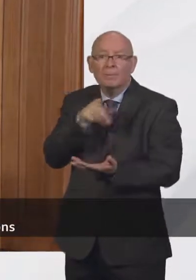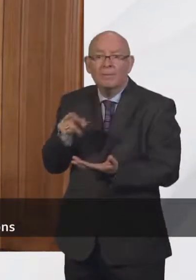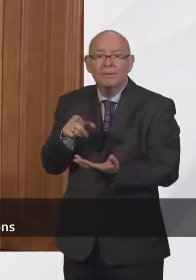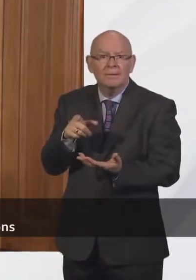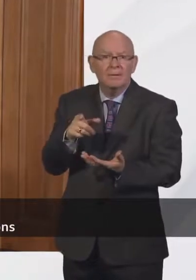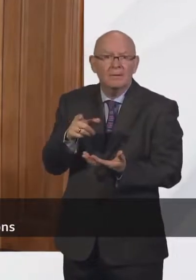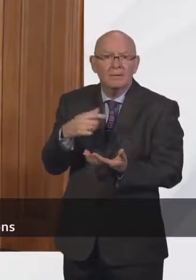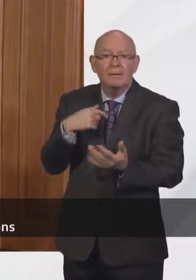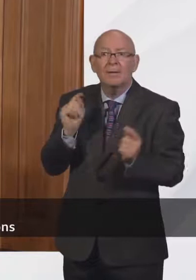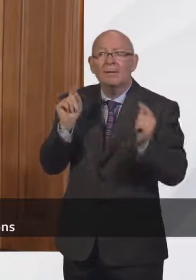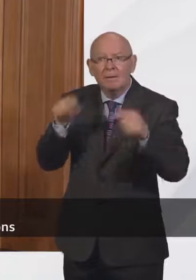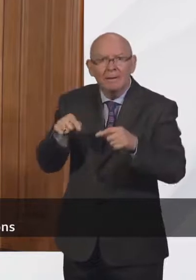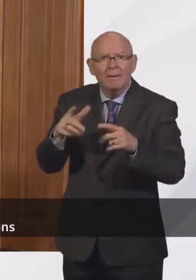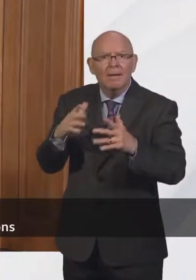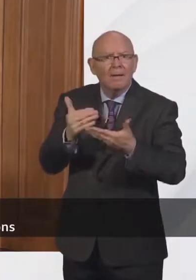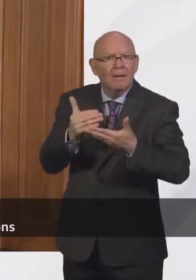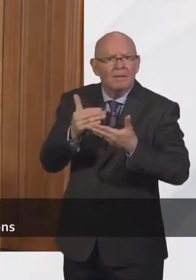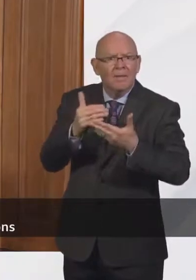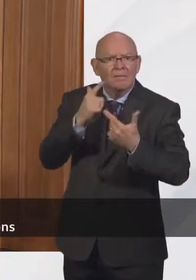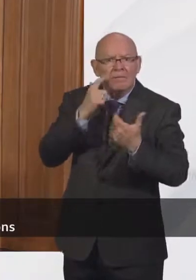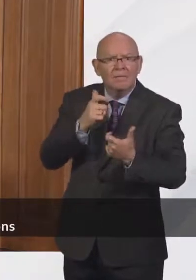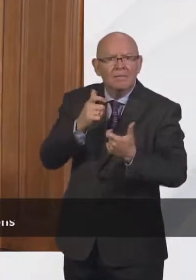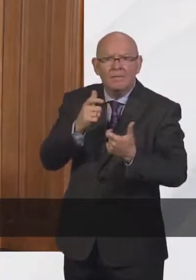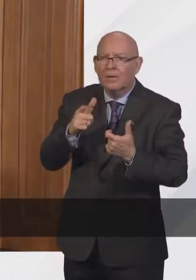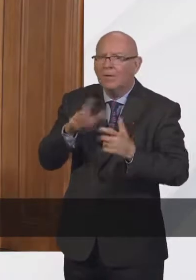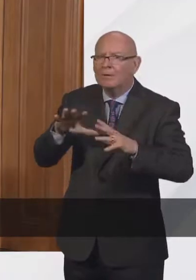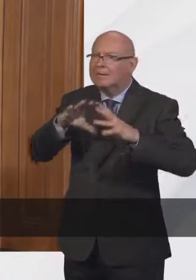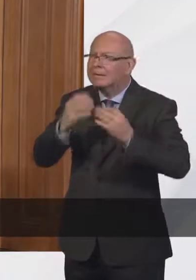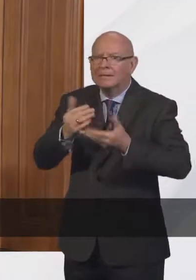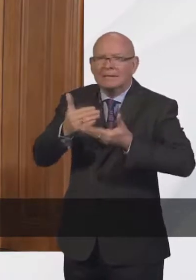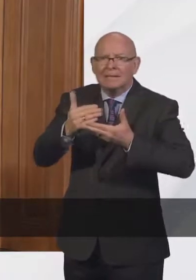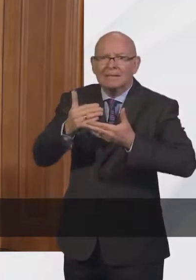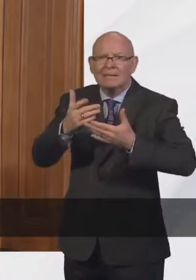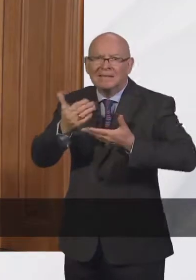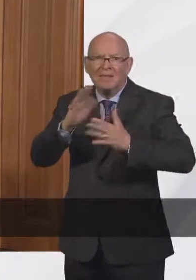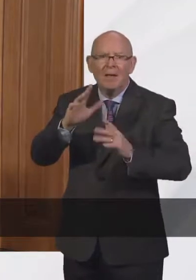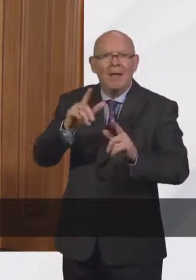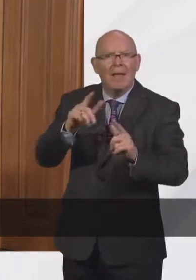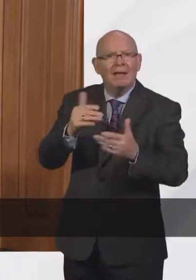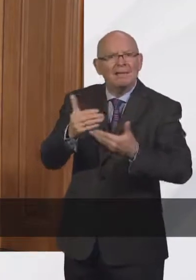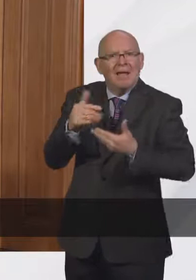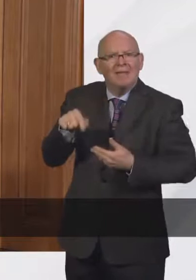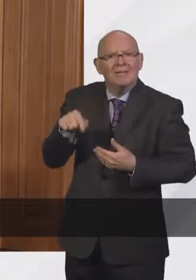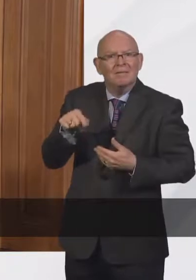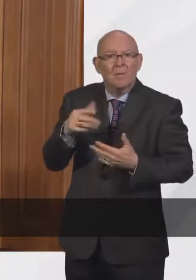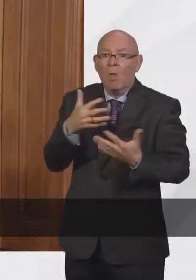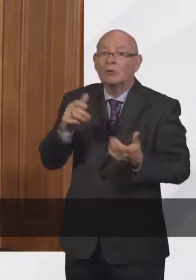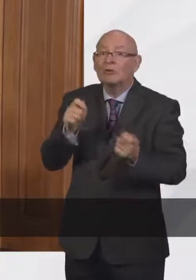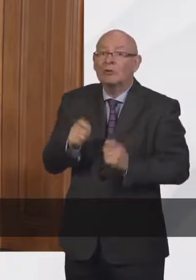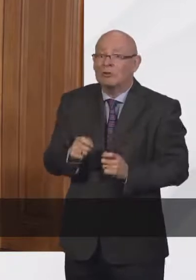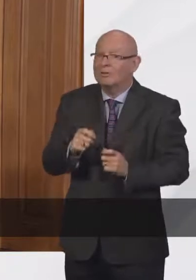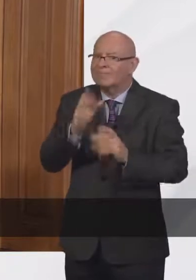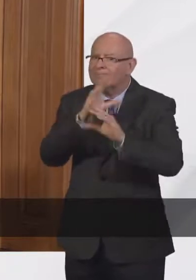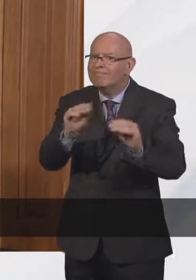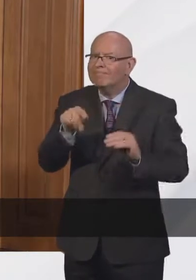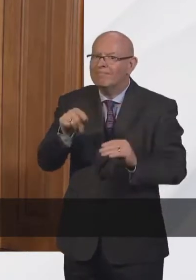households will be re-established. And they include staying at 2 metres if people can, If that is not possible in a particular environment, there are